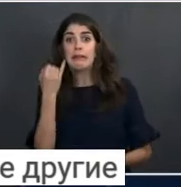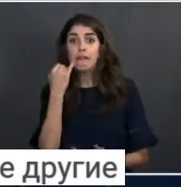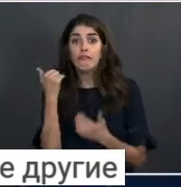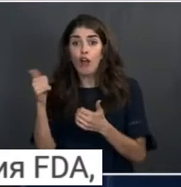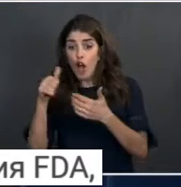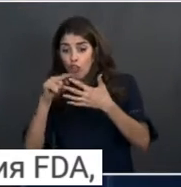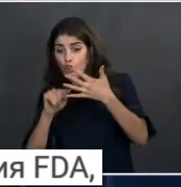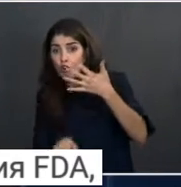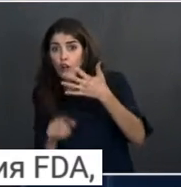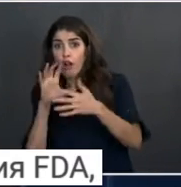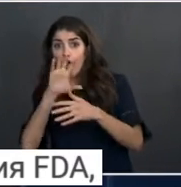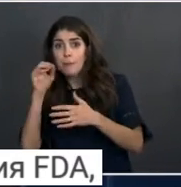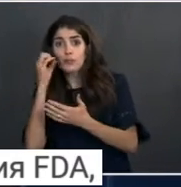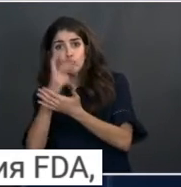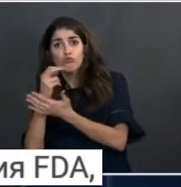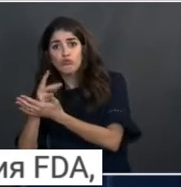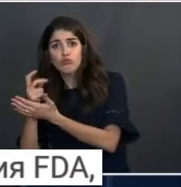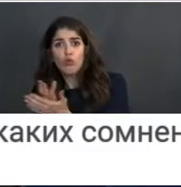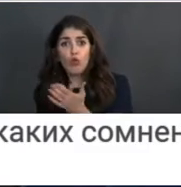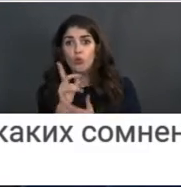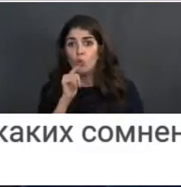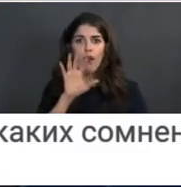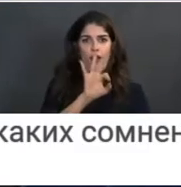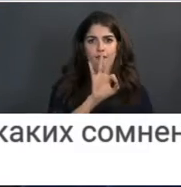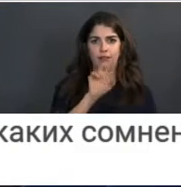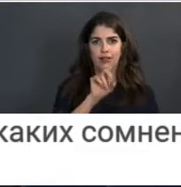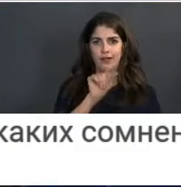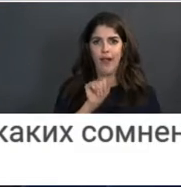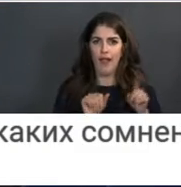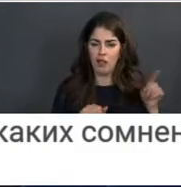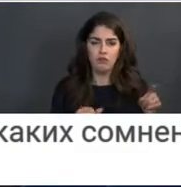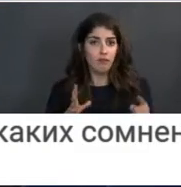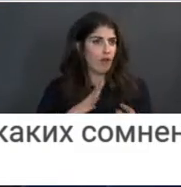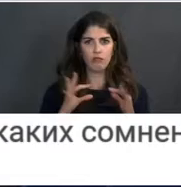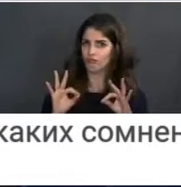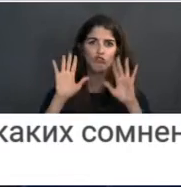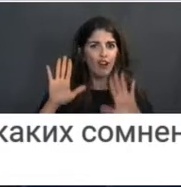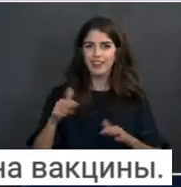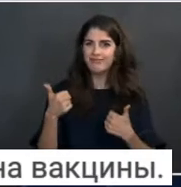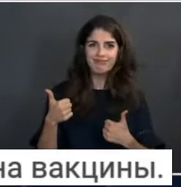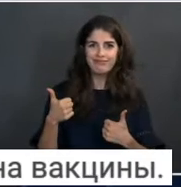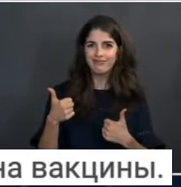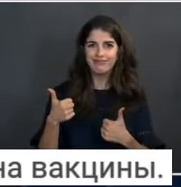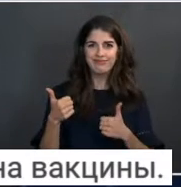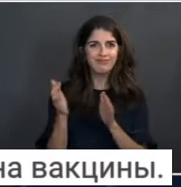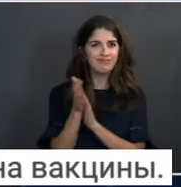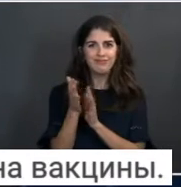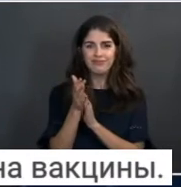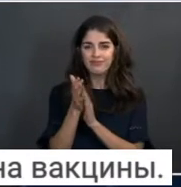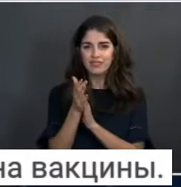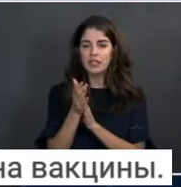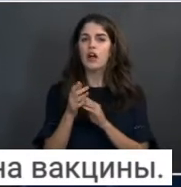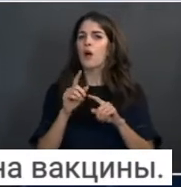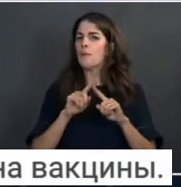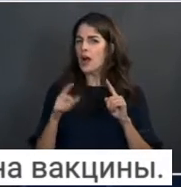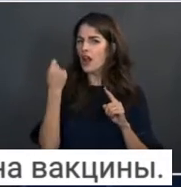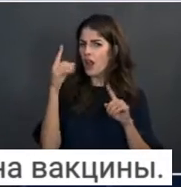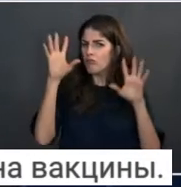or any others, go through the FDA approval process, that's a positive step, right? No doubt about that. But he purchased these